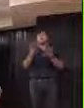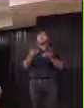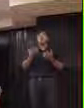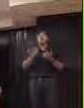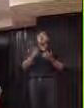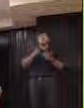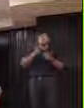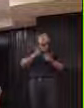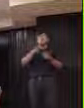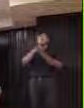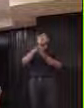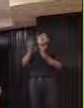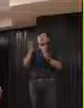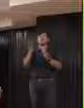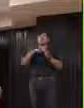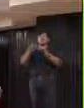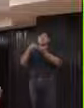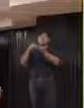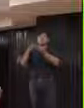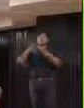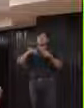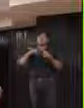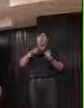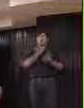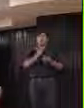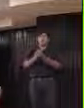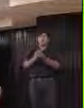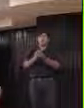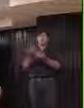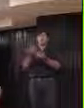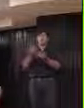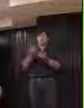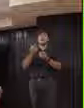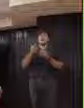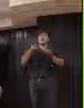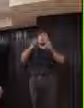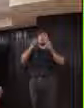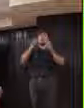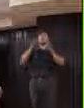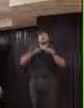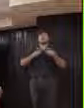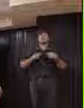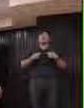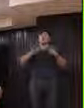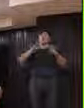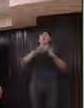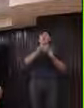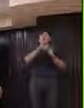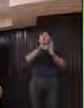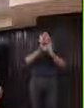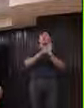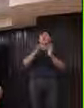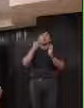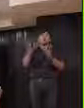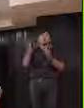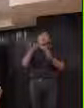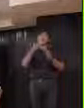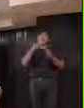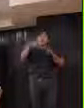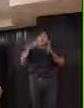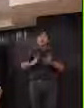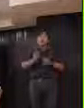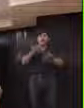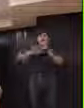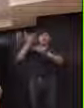So these are questions that are still there. I mean, how can a constitutional court ignore such? How can the basic structure doctrine ignore real historical